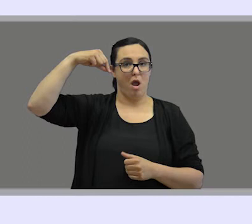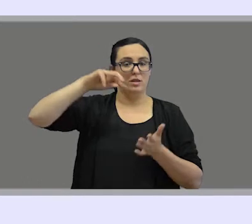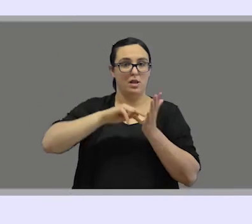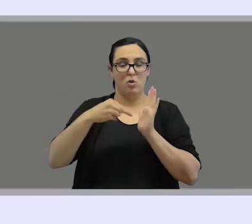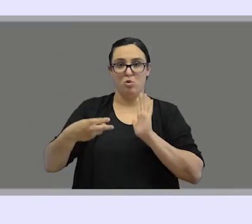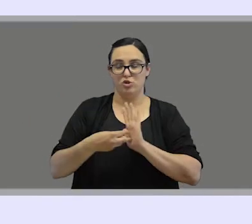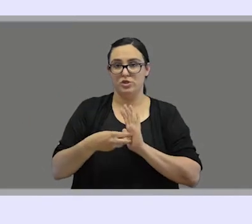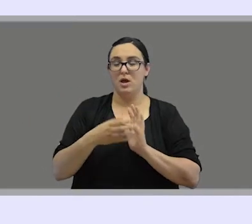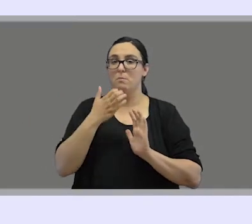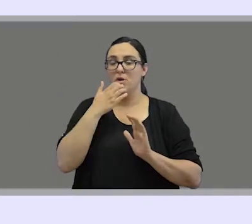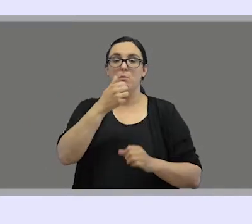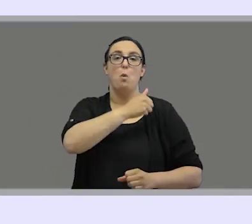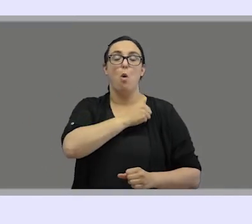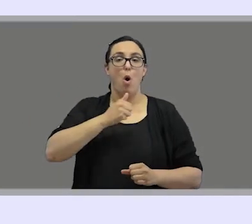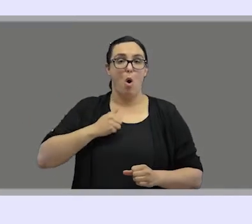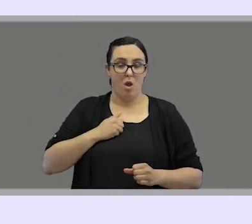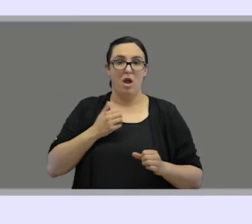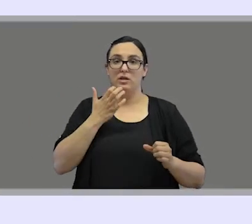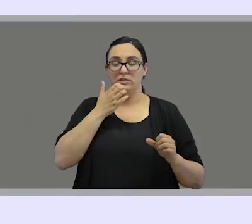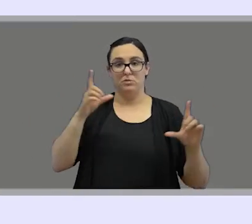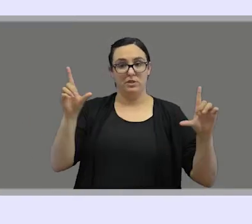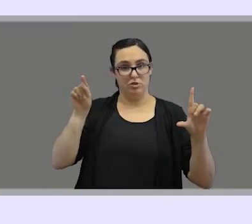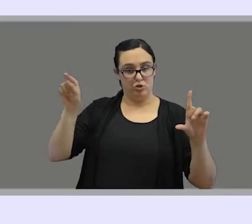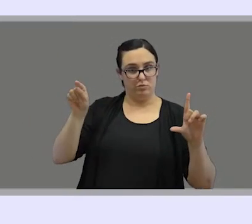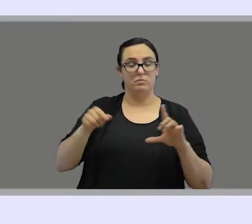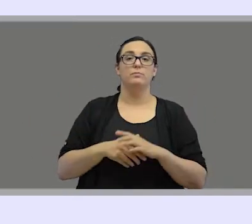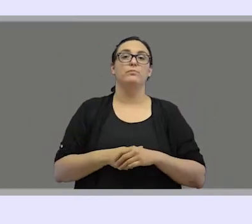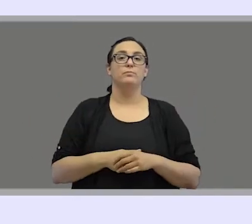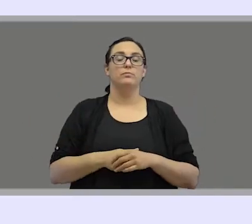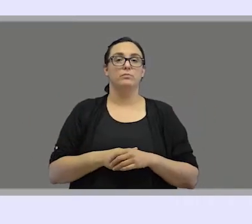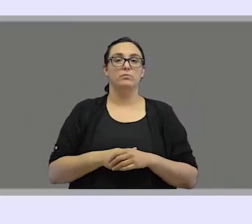as we can see in the Polish television example.